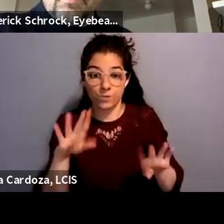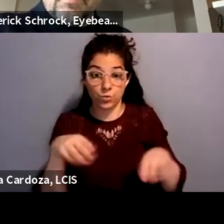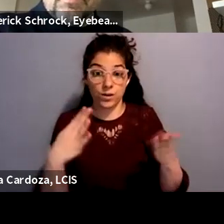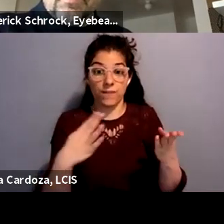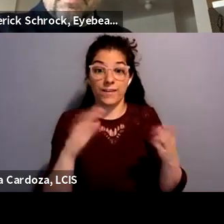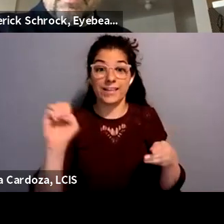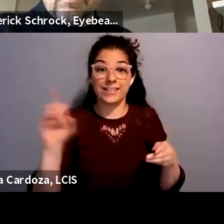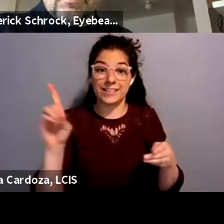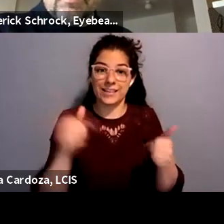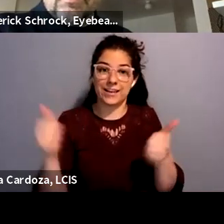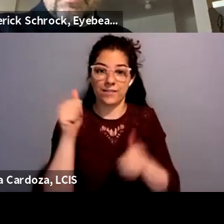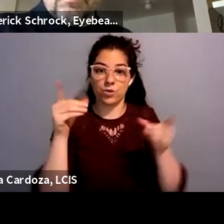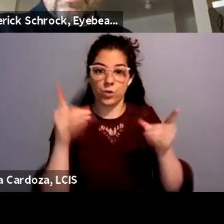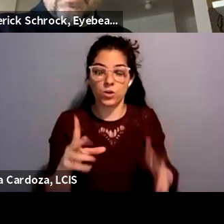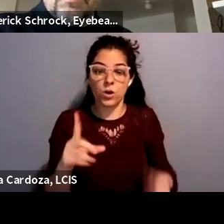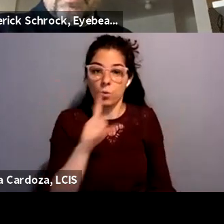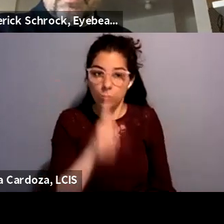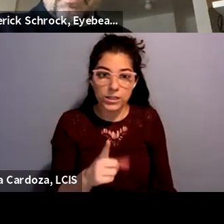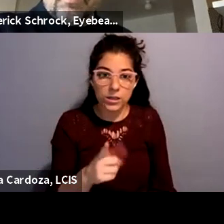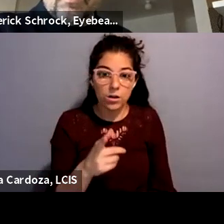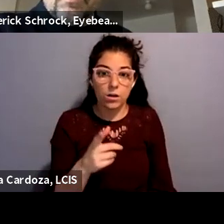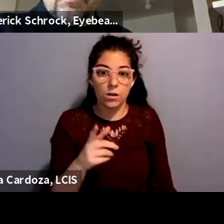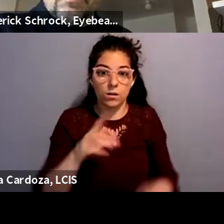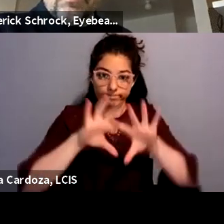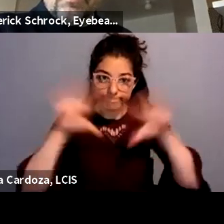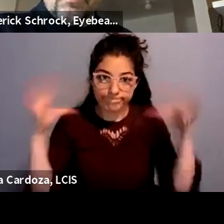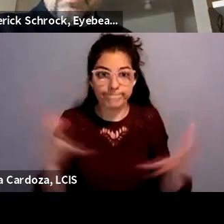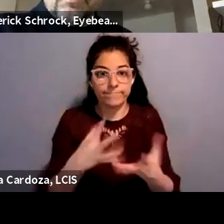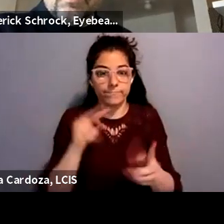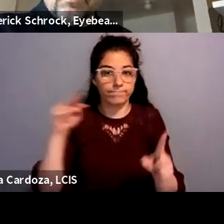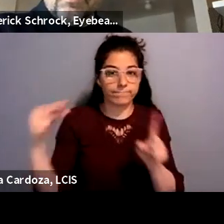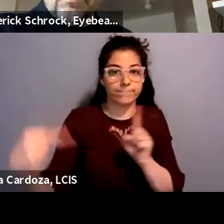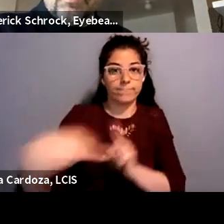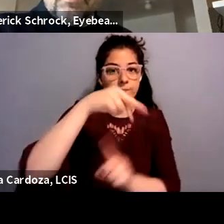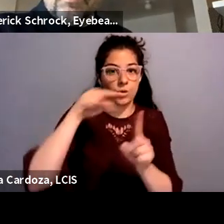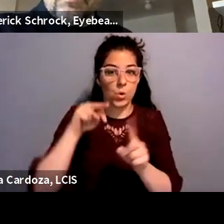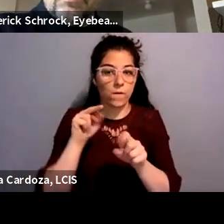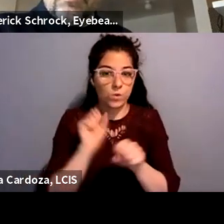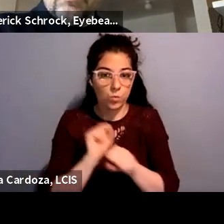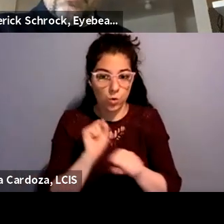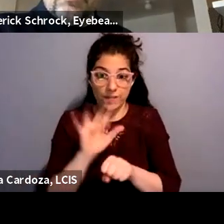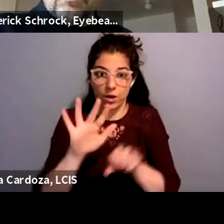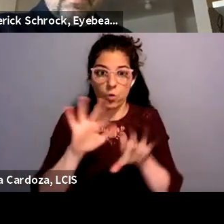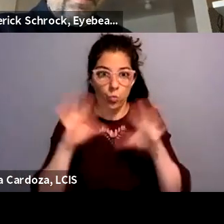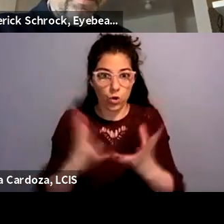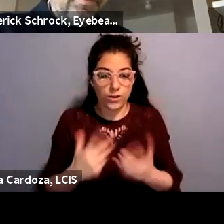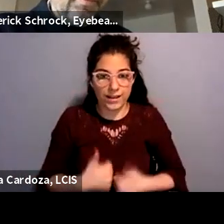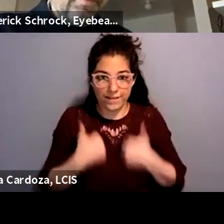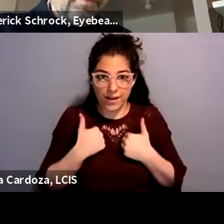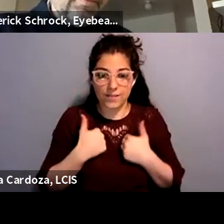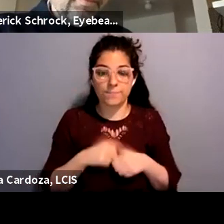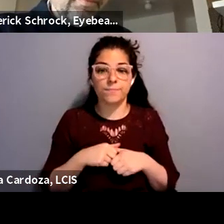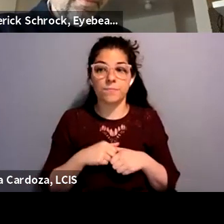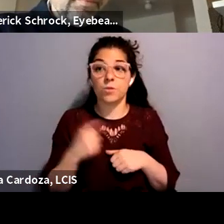director a real, you know, heterogeneous view of the work and the world that they live in. And we're